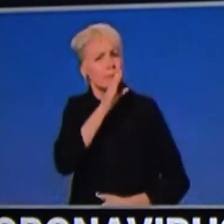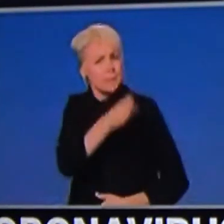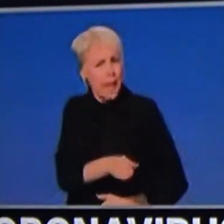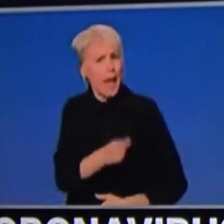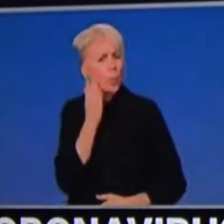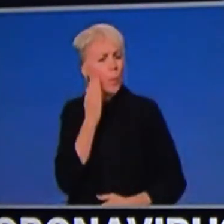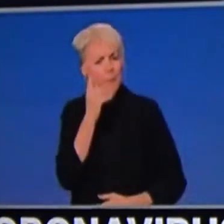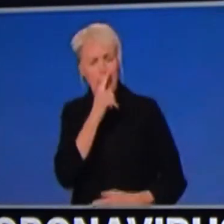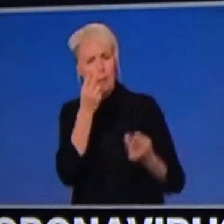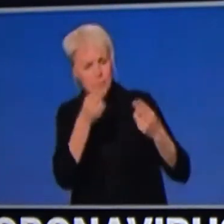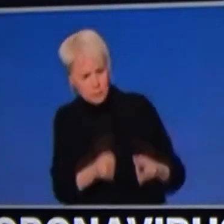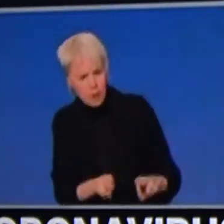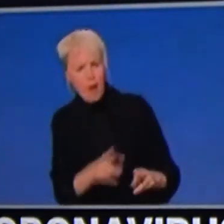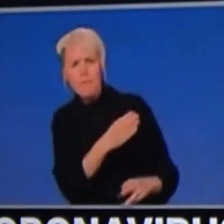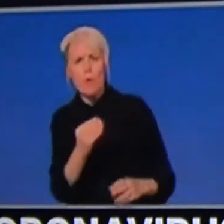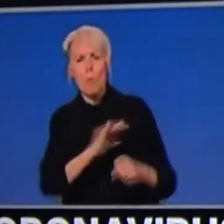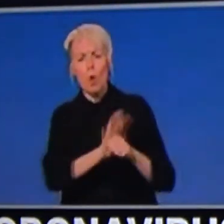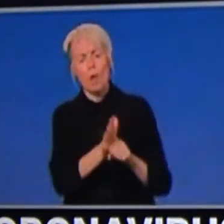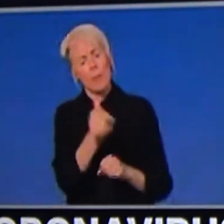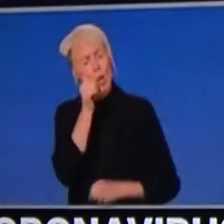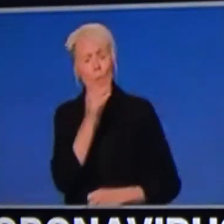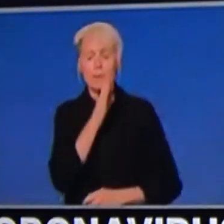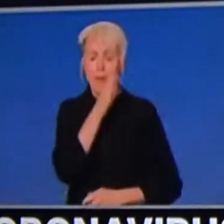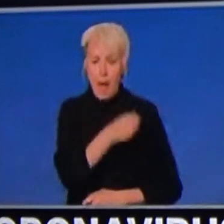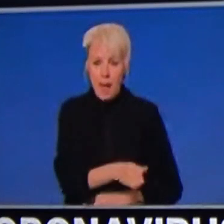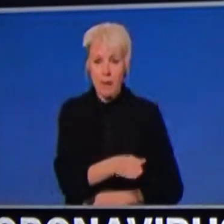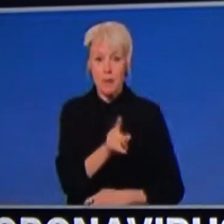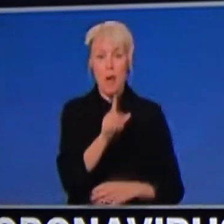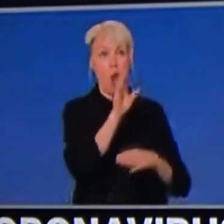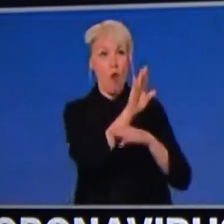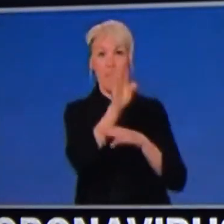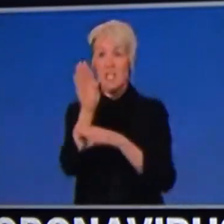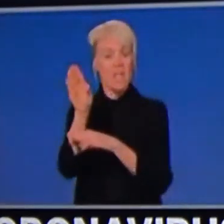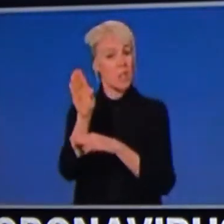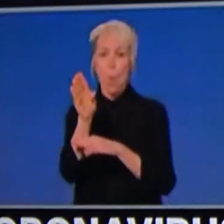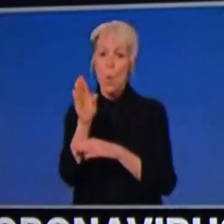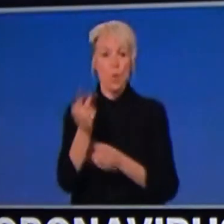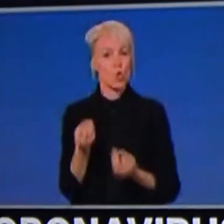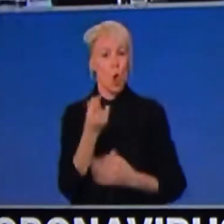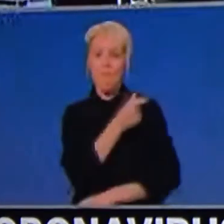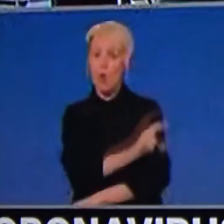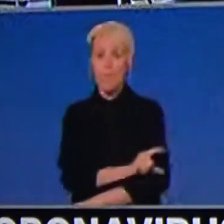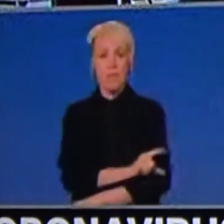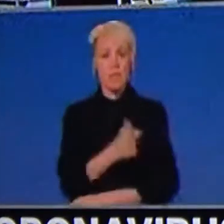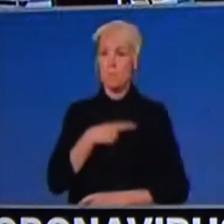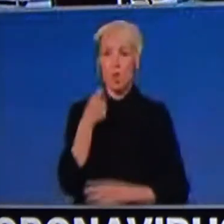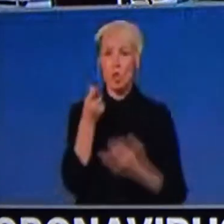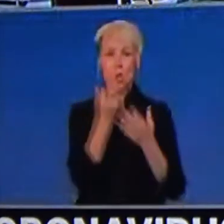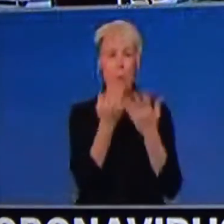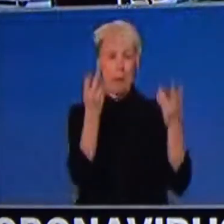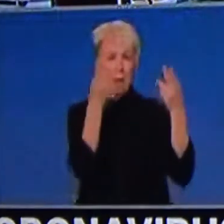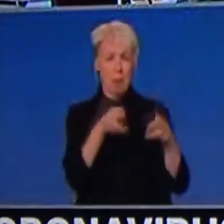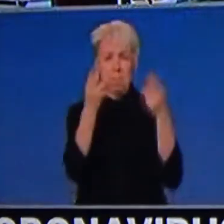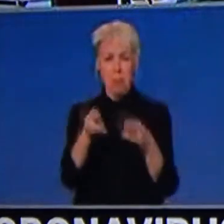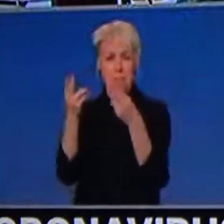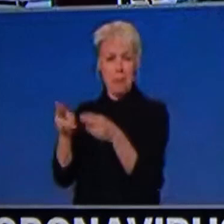COVID related. And overseas, I don't think they can have that same level of confidence. Phil? Just back to the comments